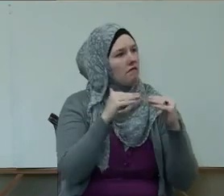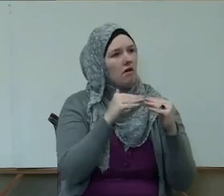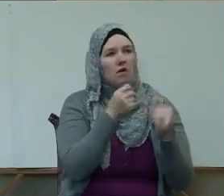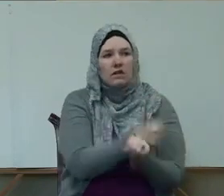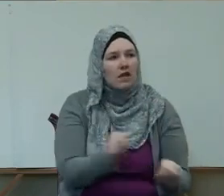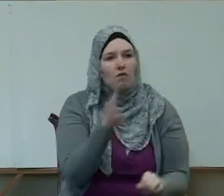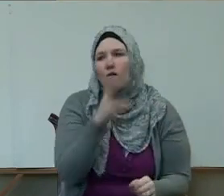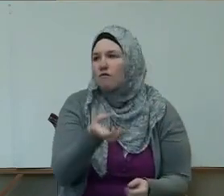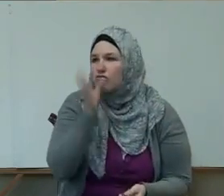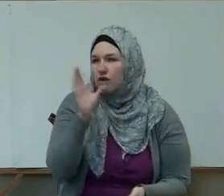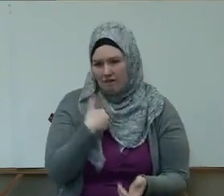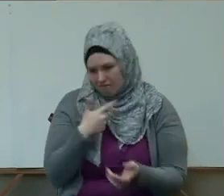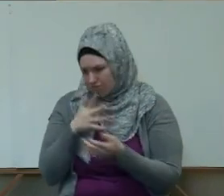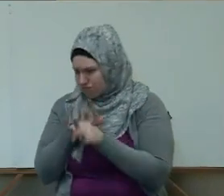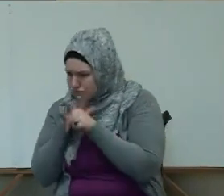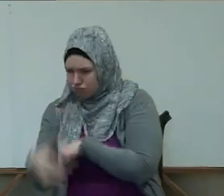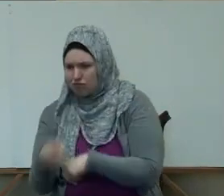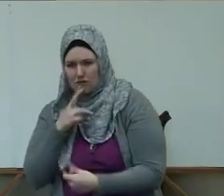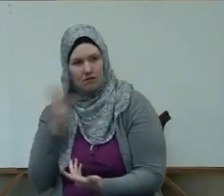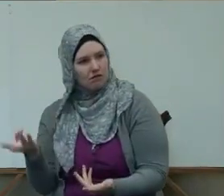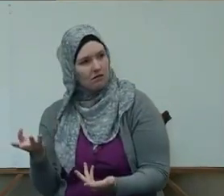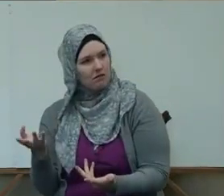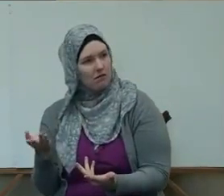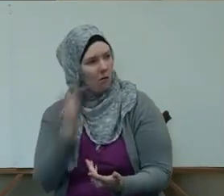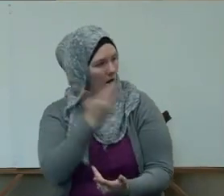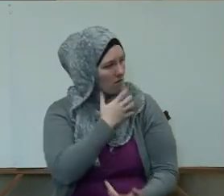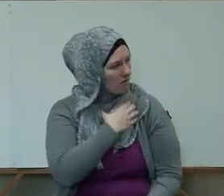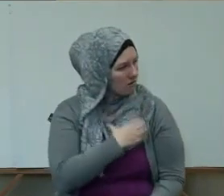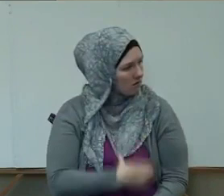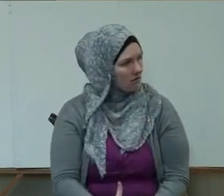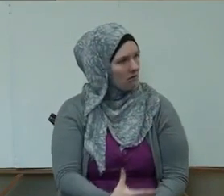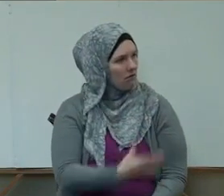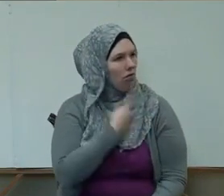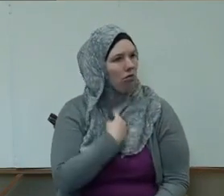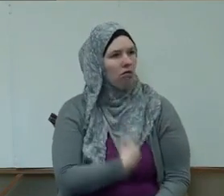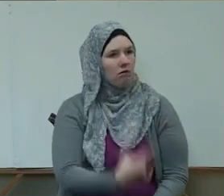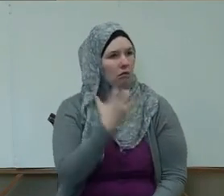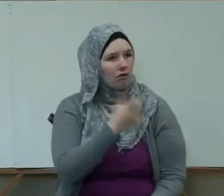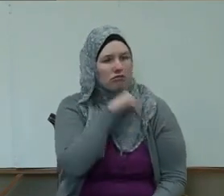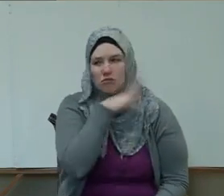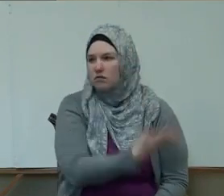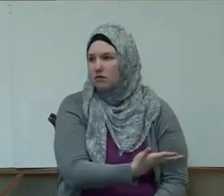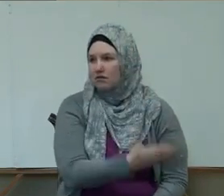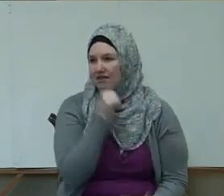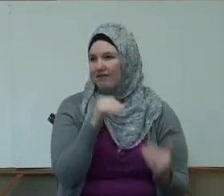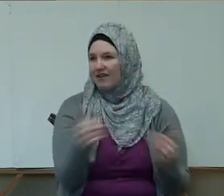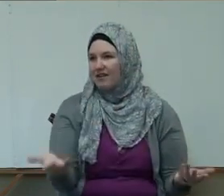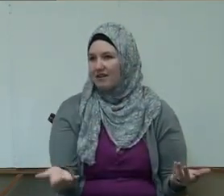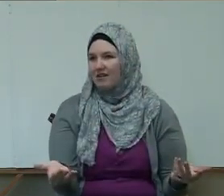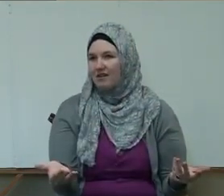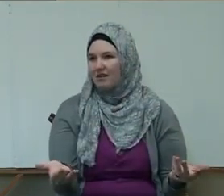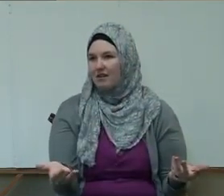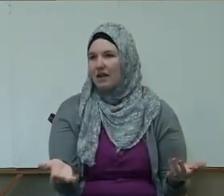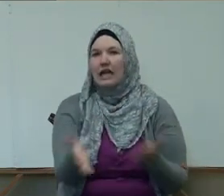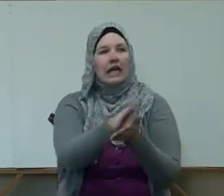for drinking, appropriate sewer system, appropriate transportation system, even cleaning machines are